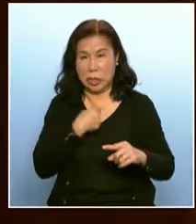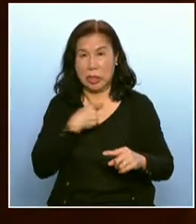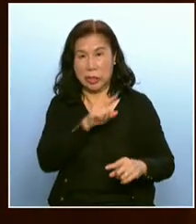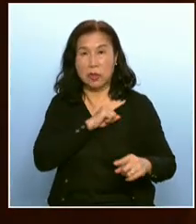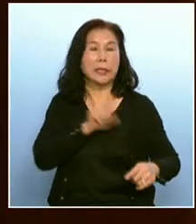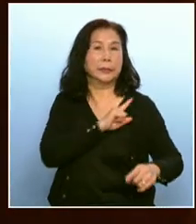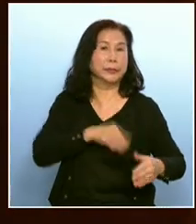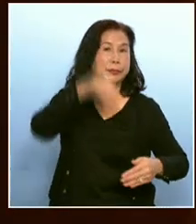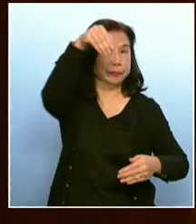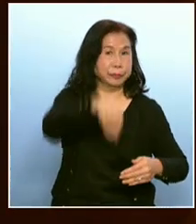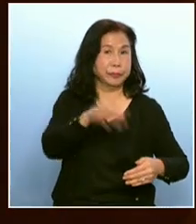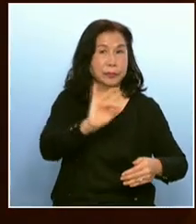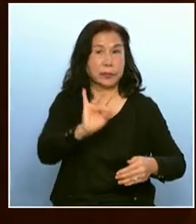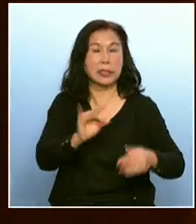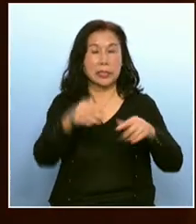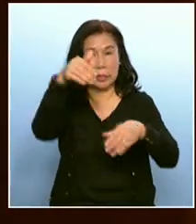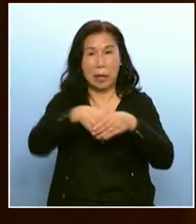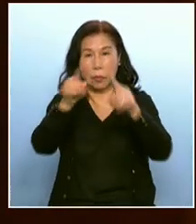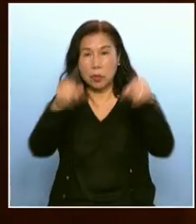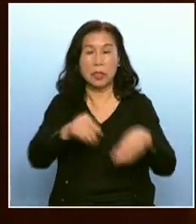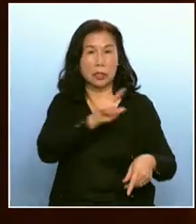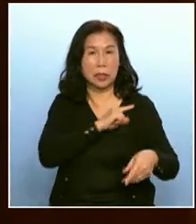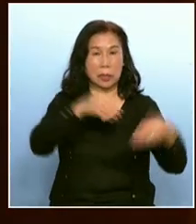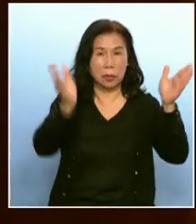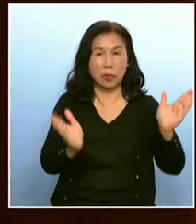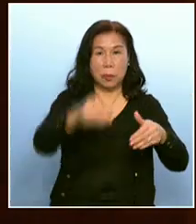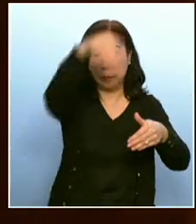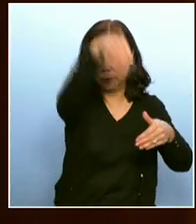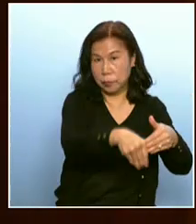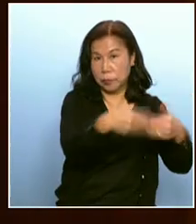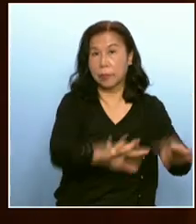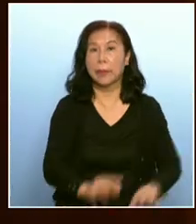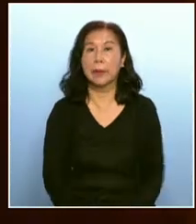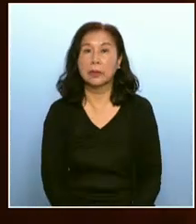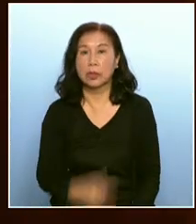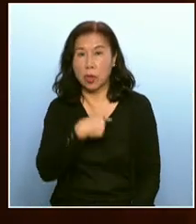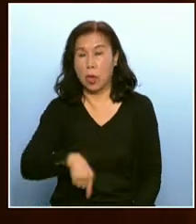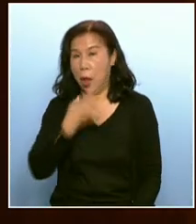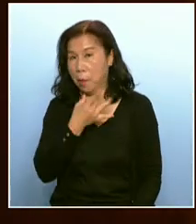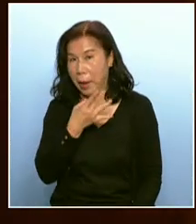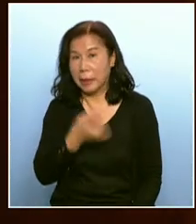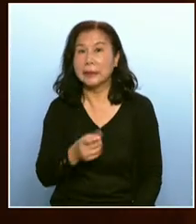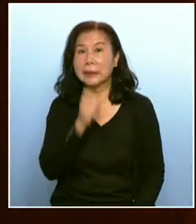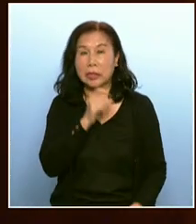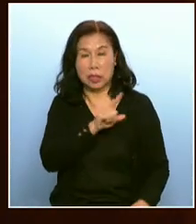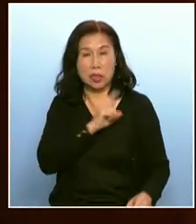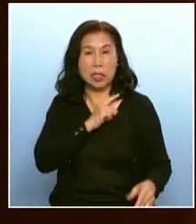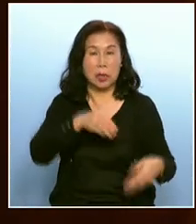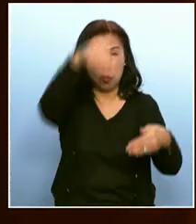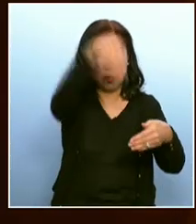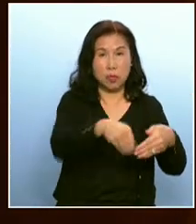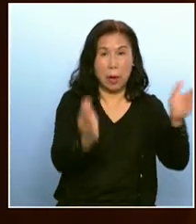the ballot box to each member, and each member must put your ballot paper into the ballot